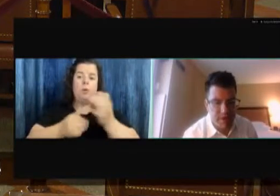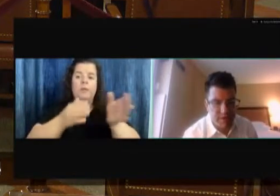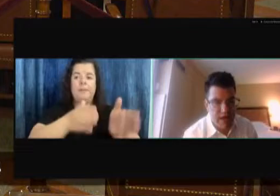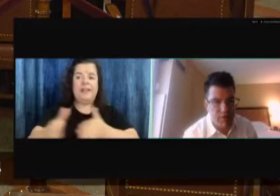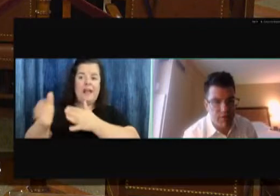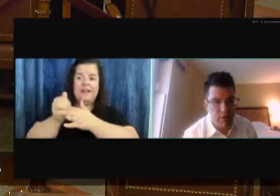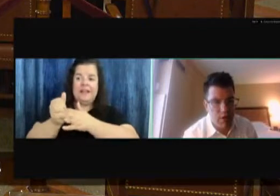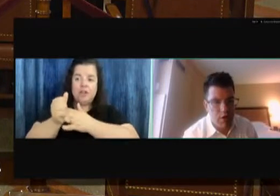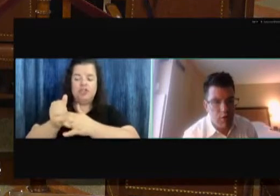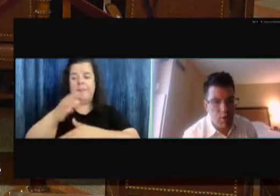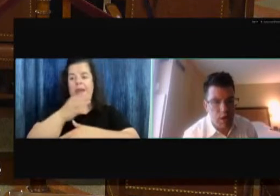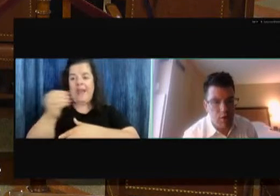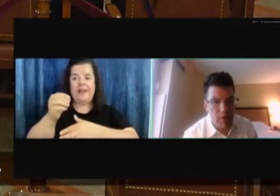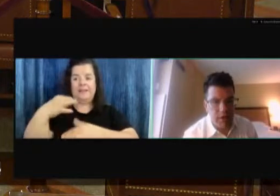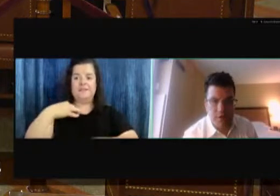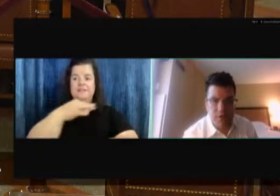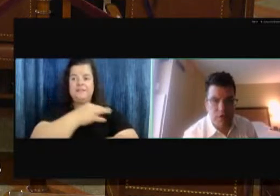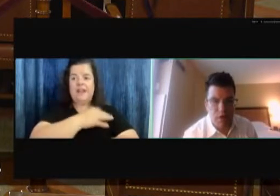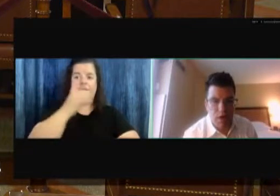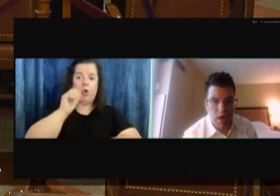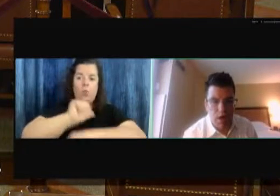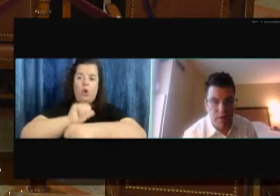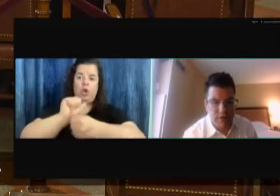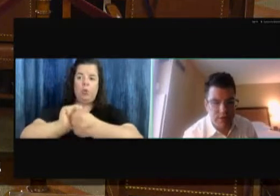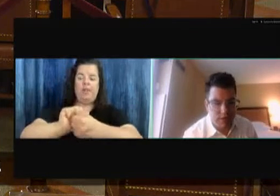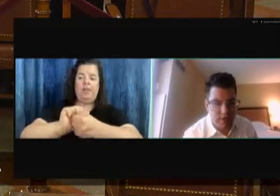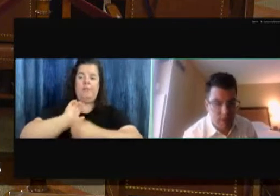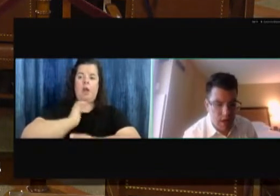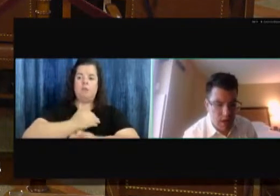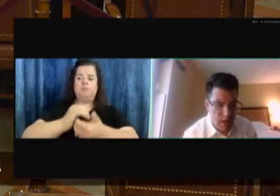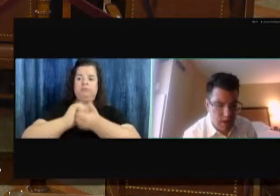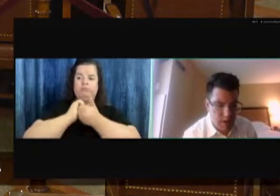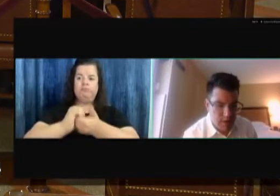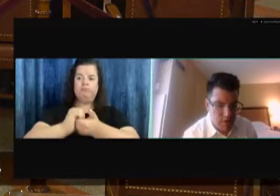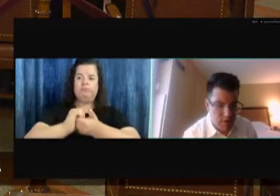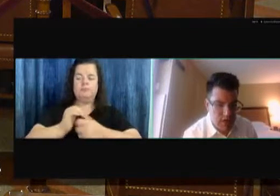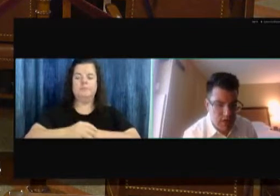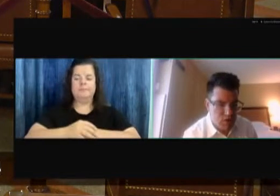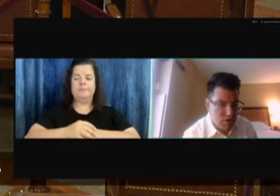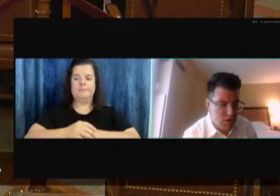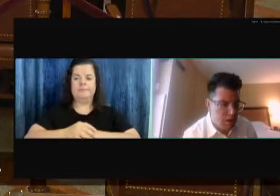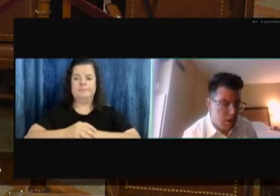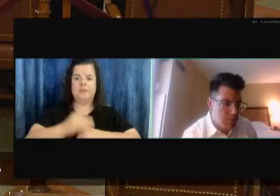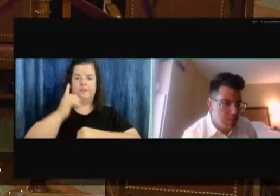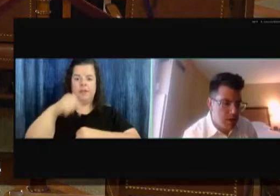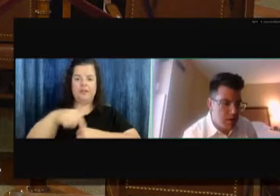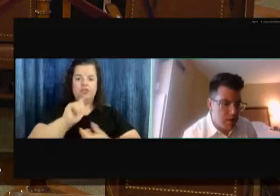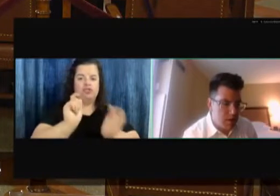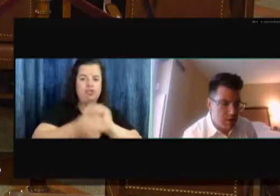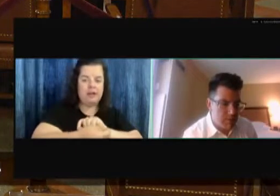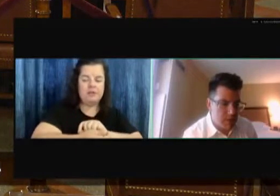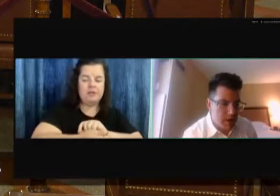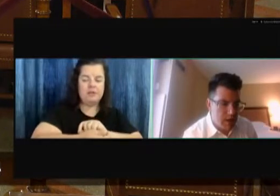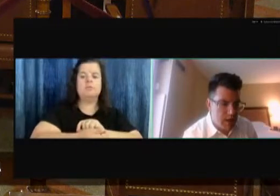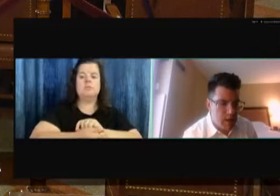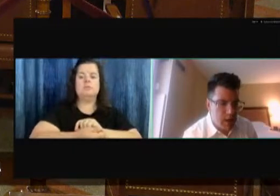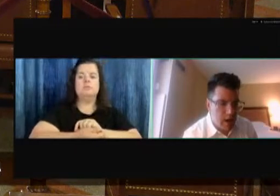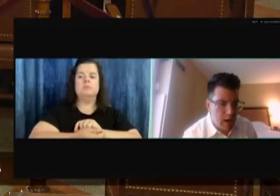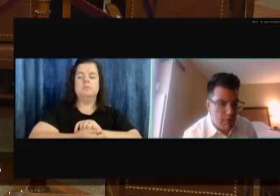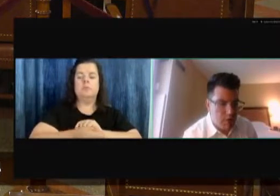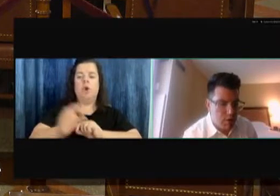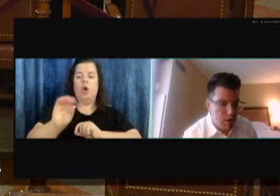and planning staff, for working with us on this change and bringing the Oakland